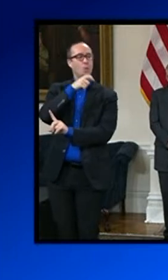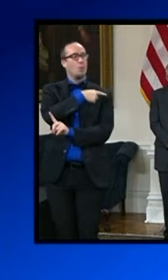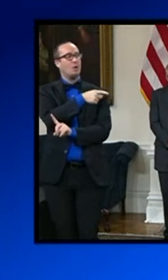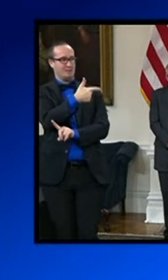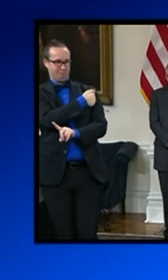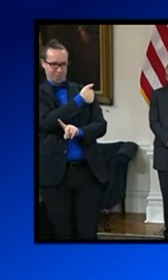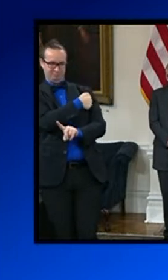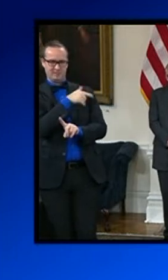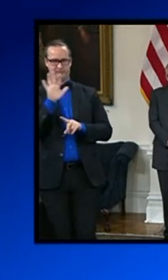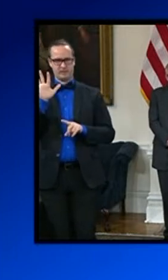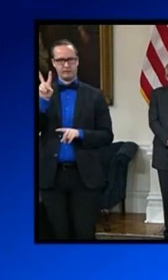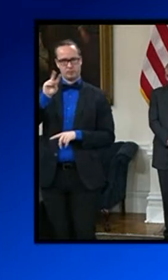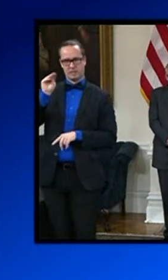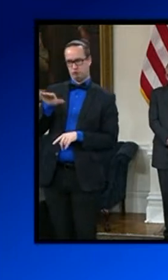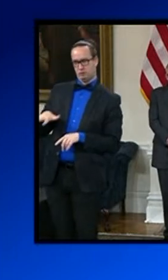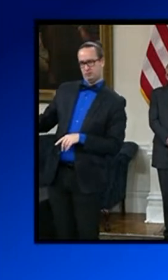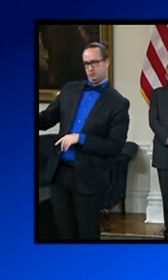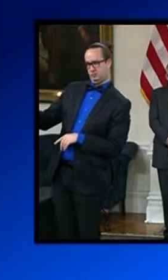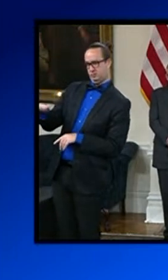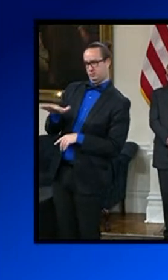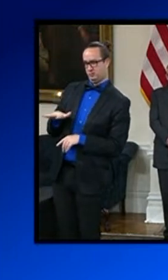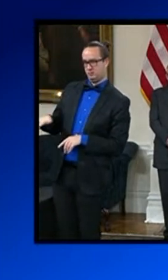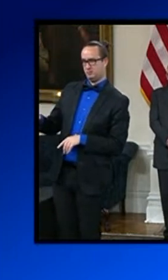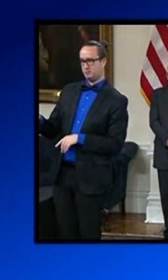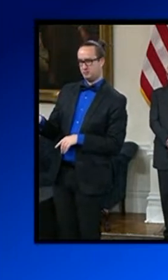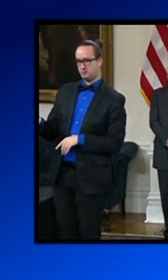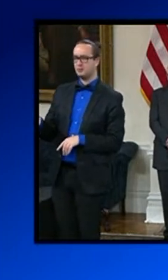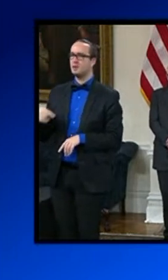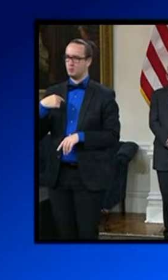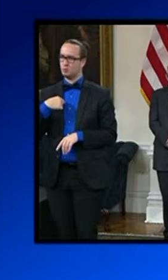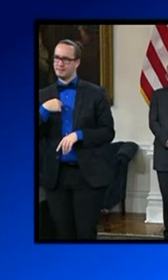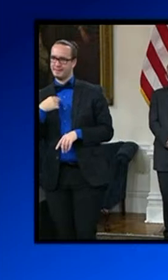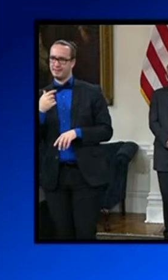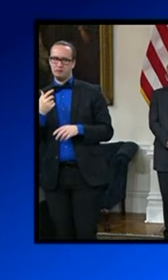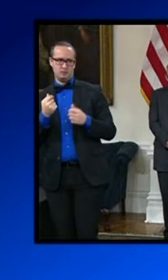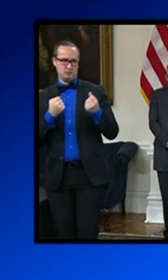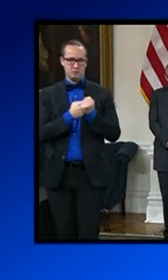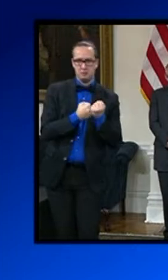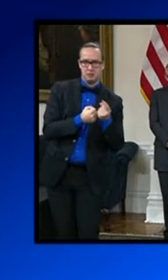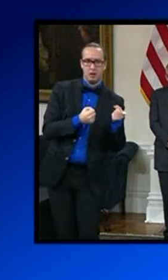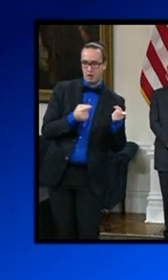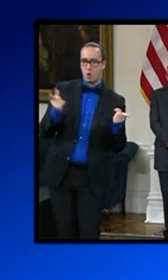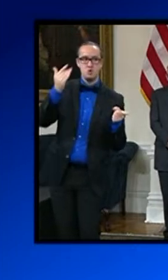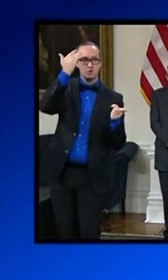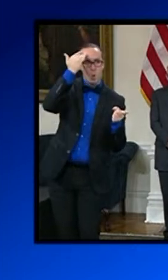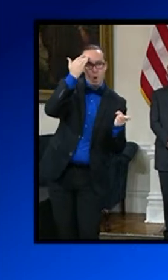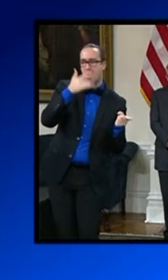reach community immunity. If you need more information or to schedule an appointment,